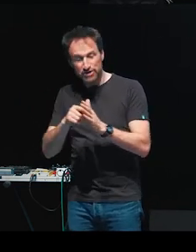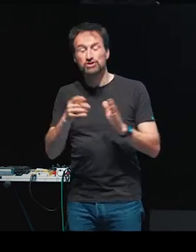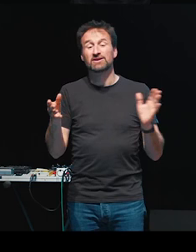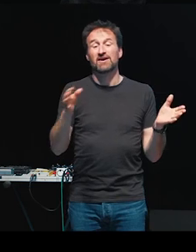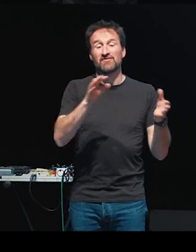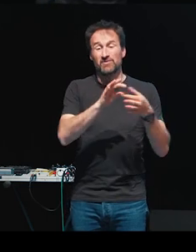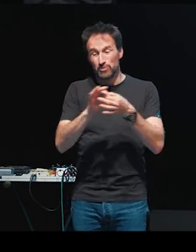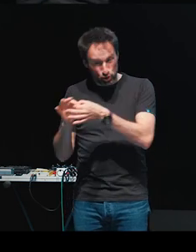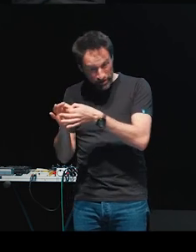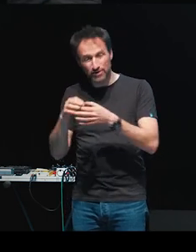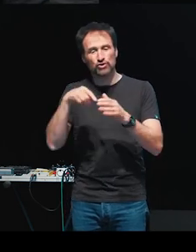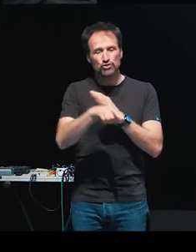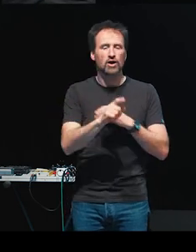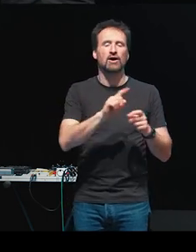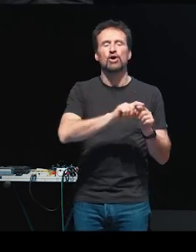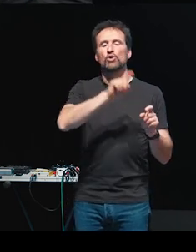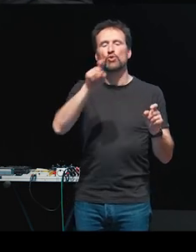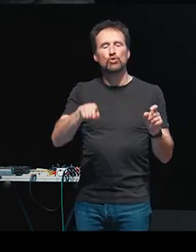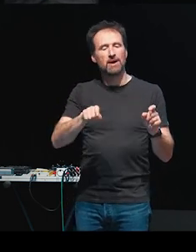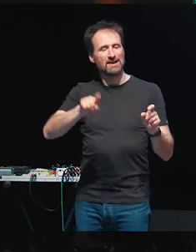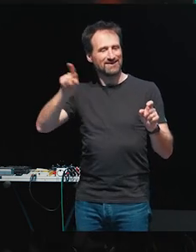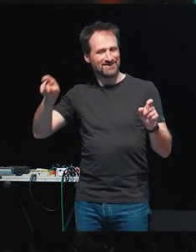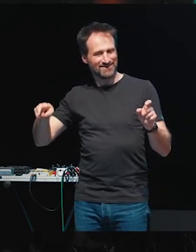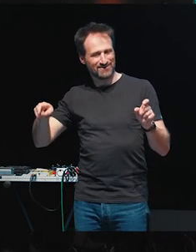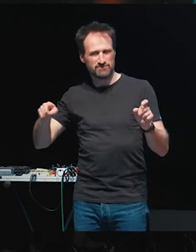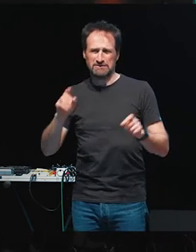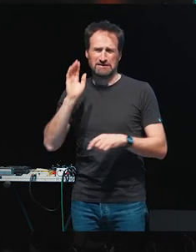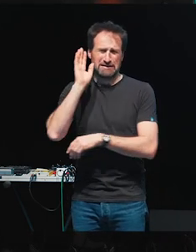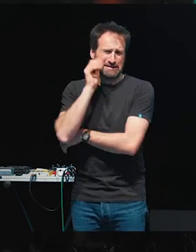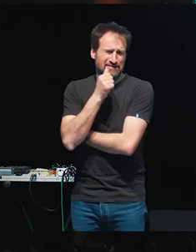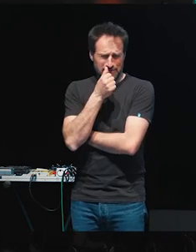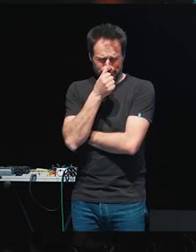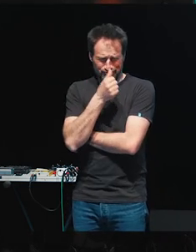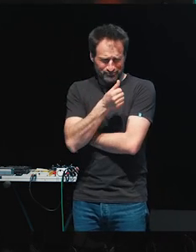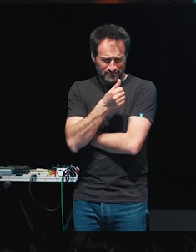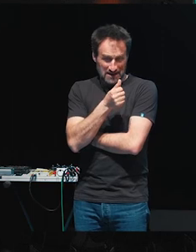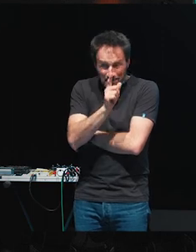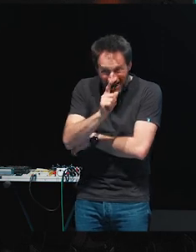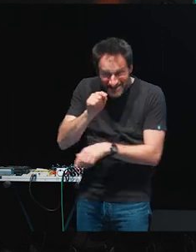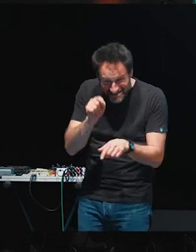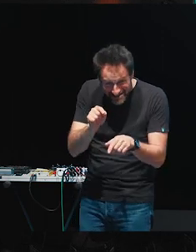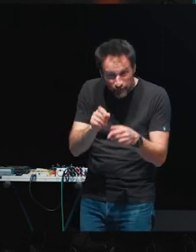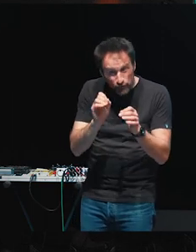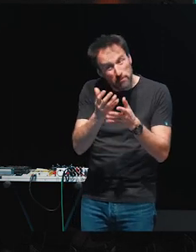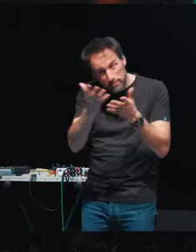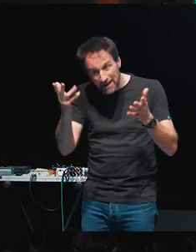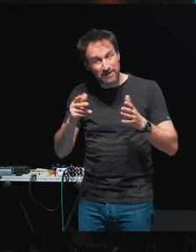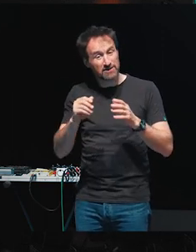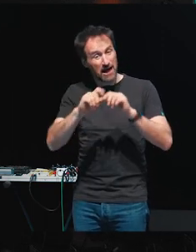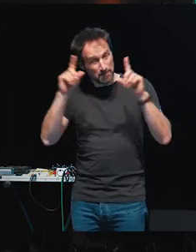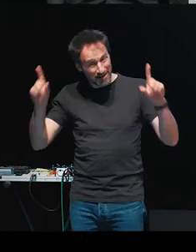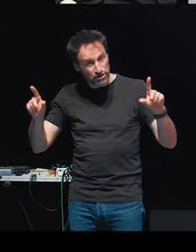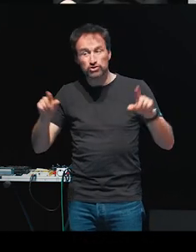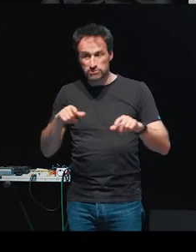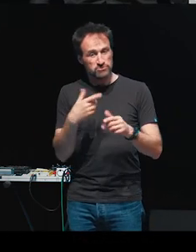know this sounds somehow awkward, but for some kinds of applications, this is the right solution.